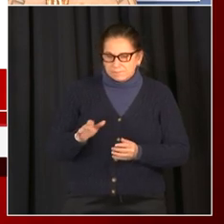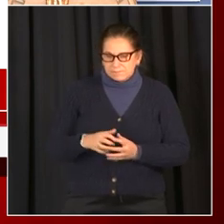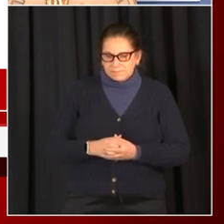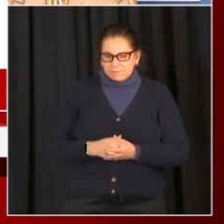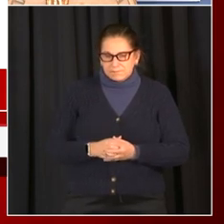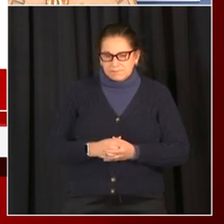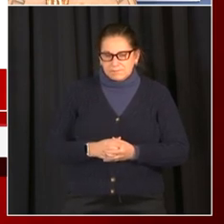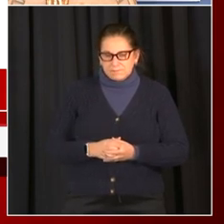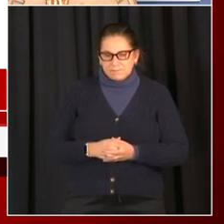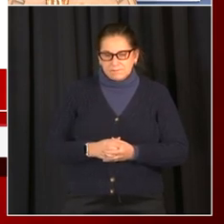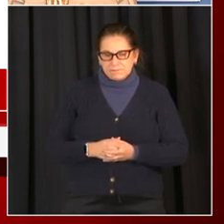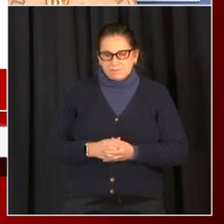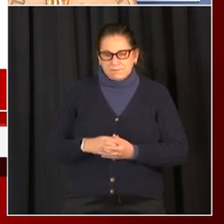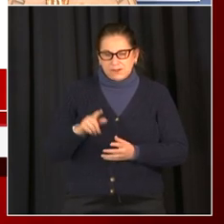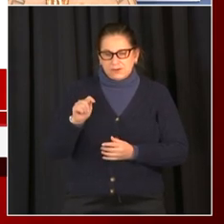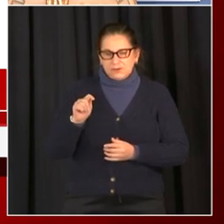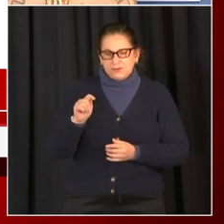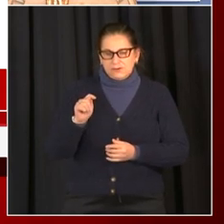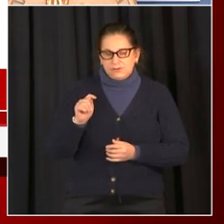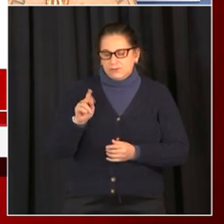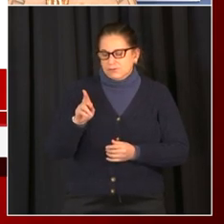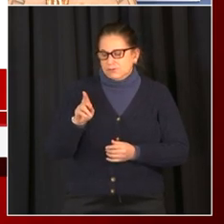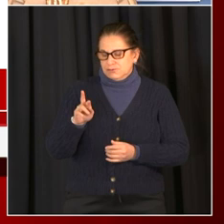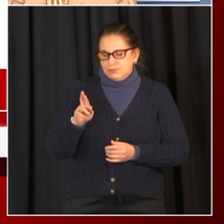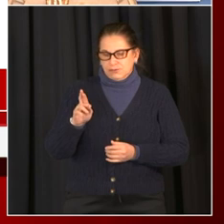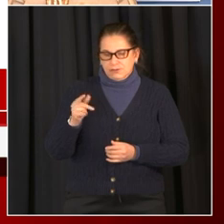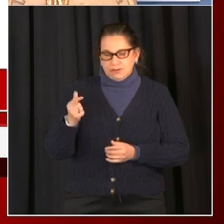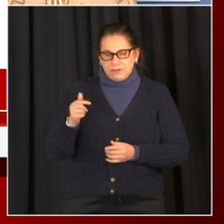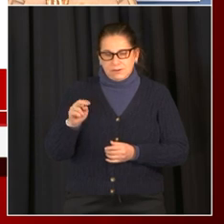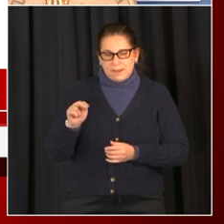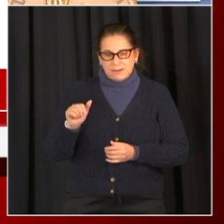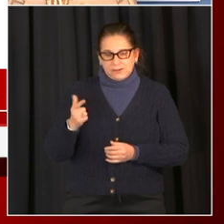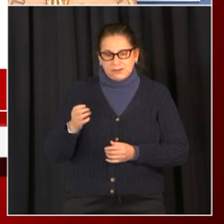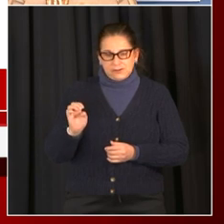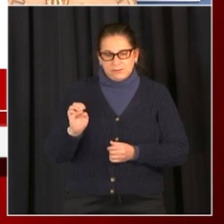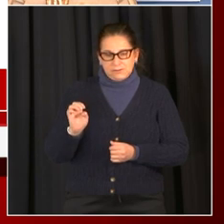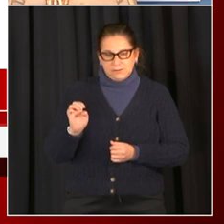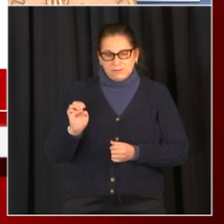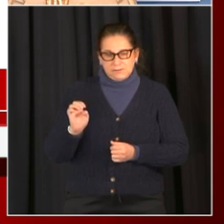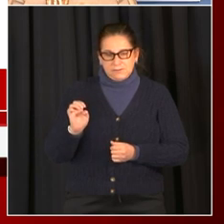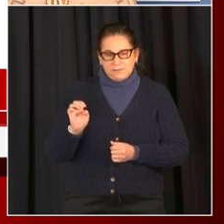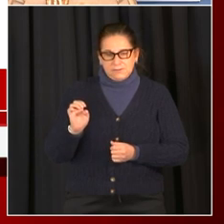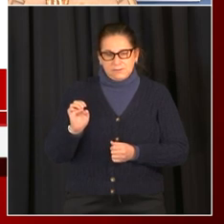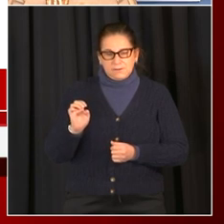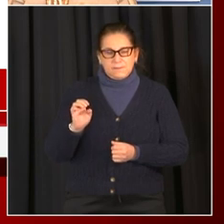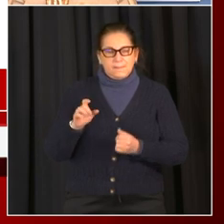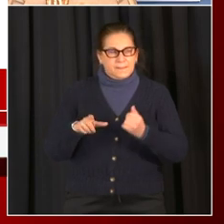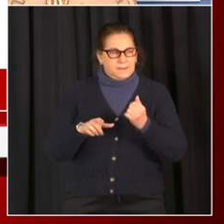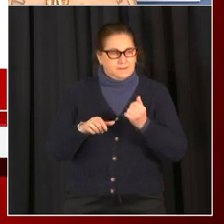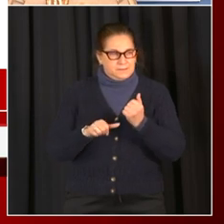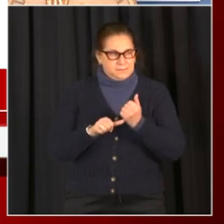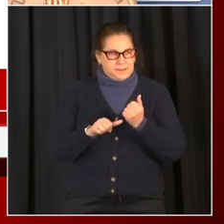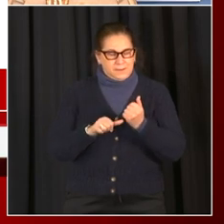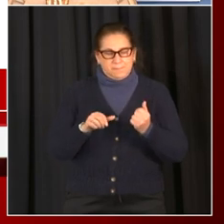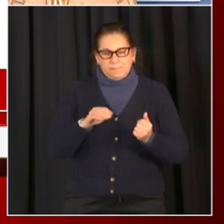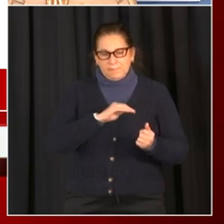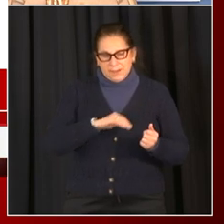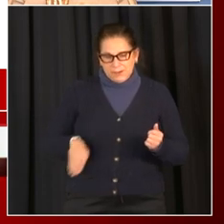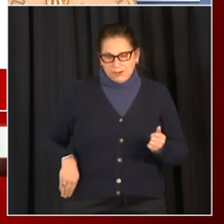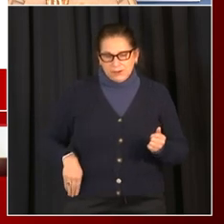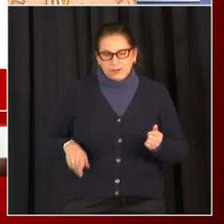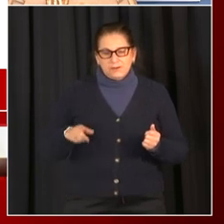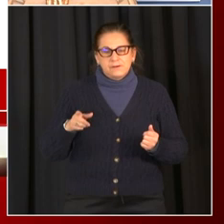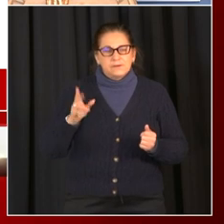And so with 2 doses of this vaccine, it has proven to be 95%